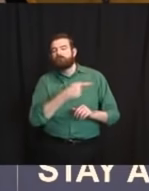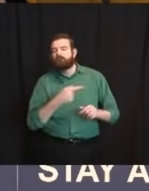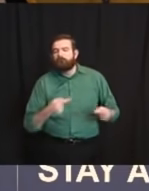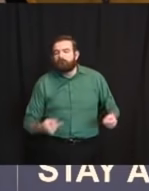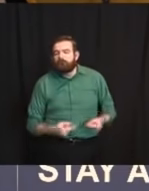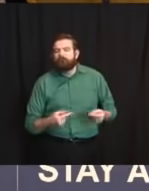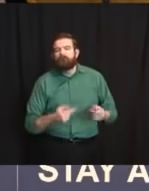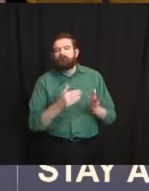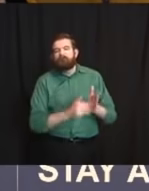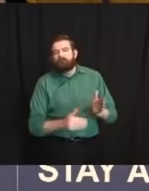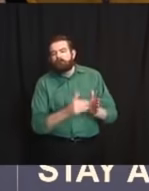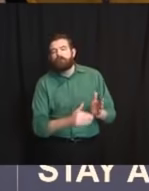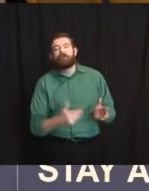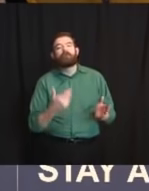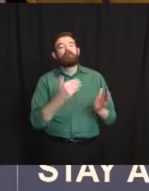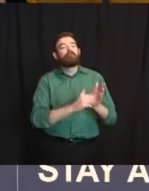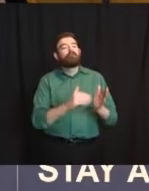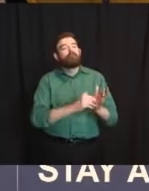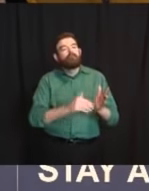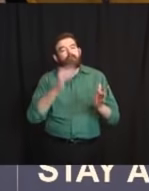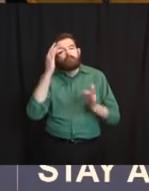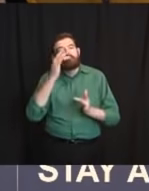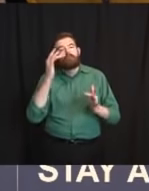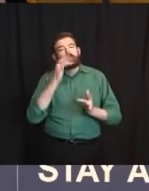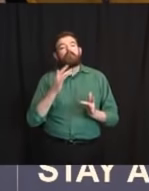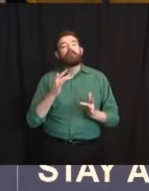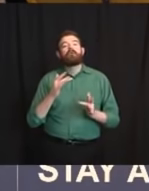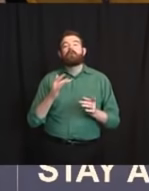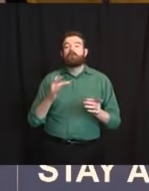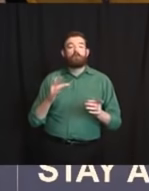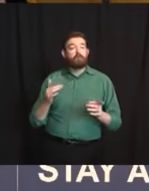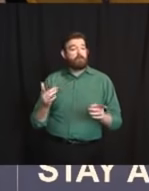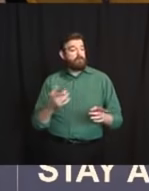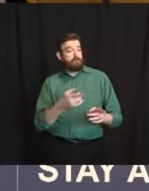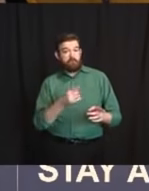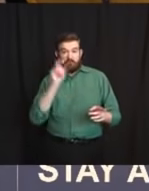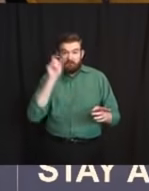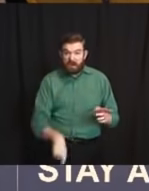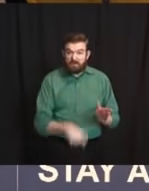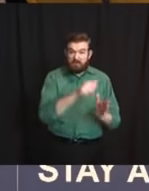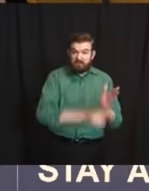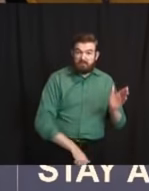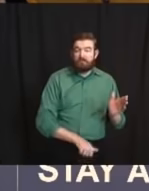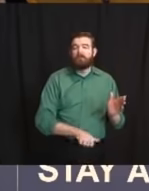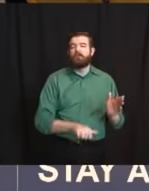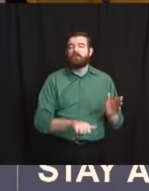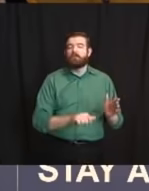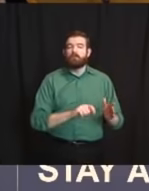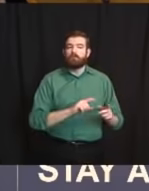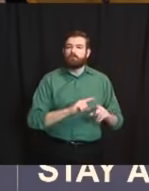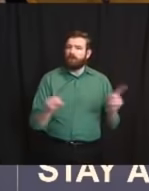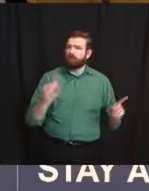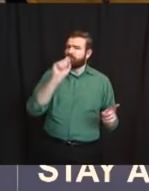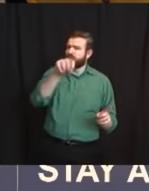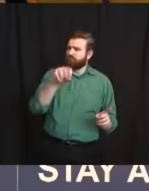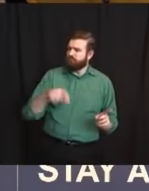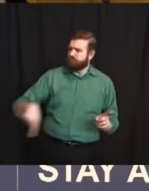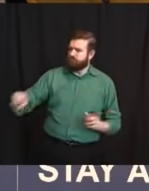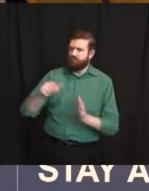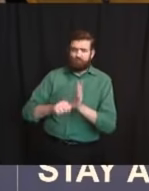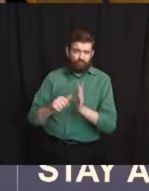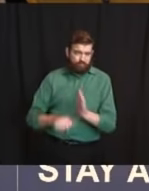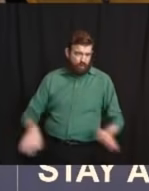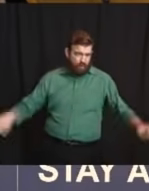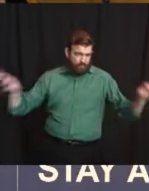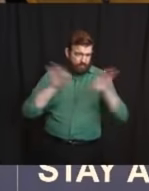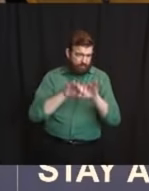are vital to their health and well-being. With the stress on hospital capacity and resources declining and decreasing